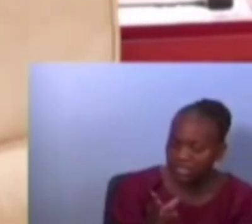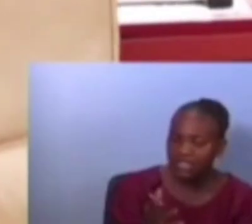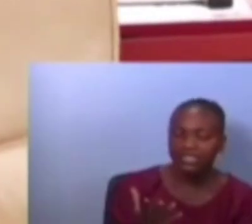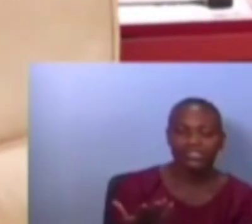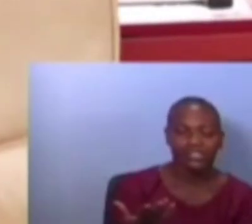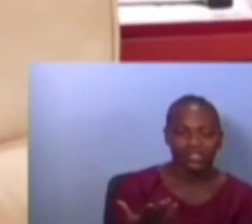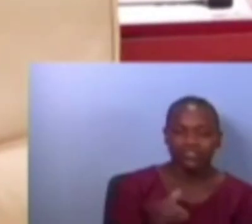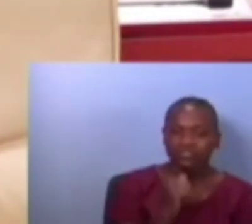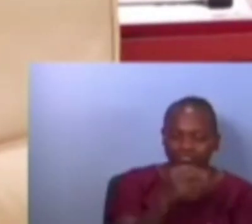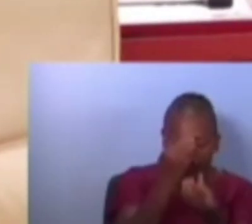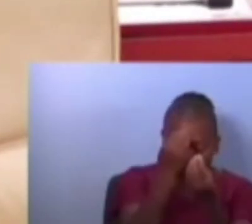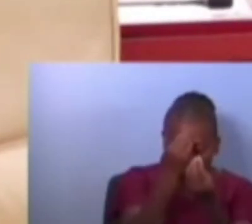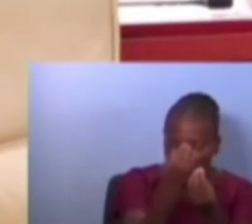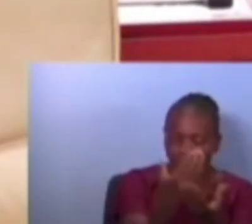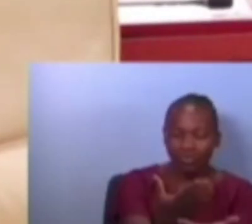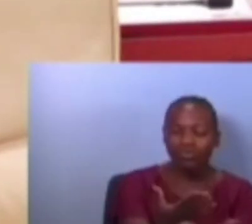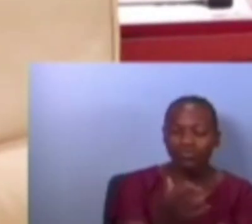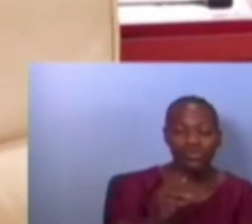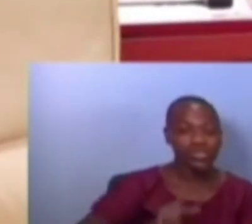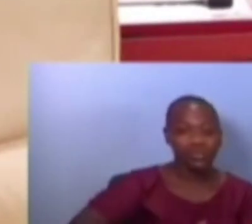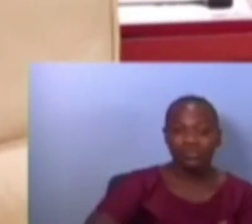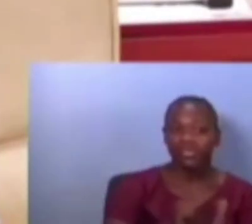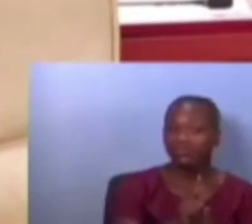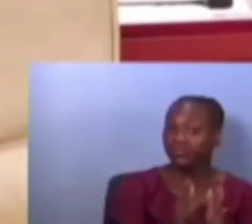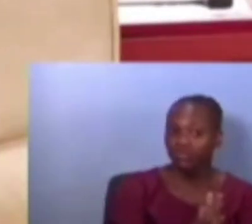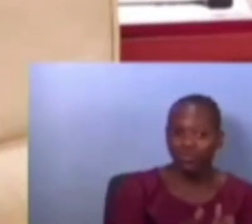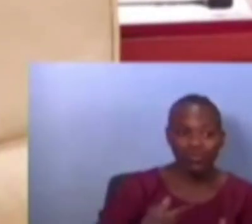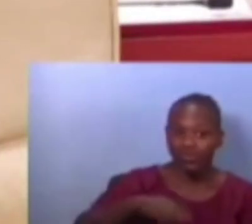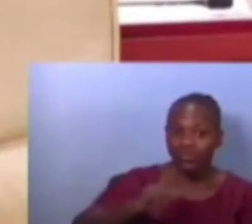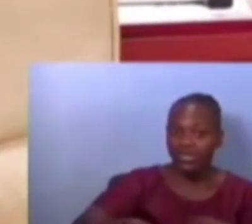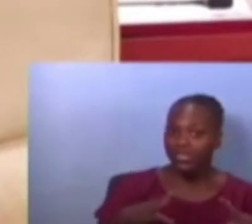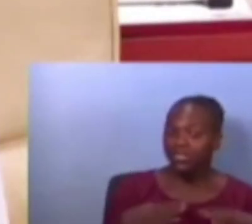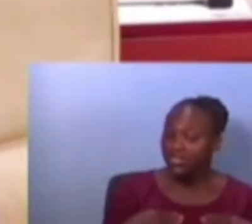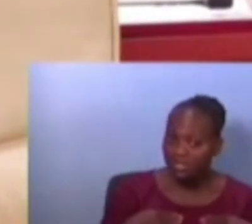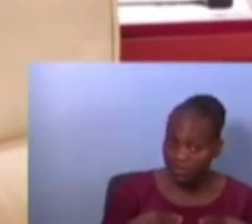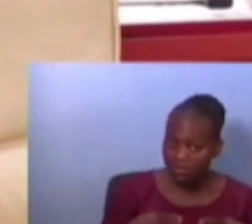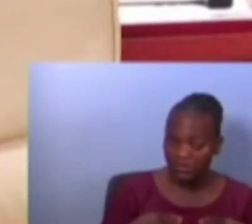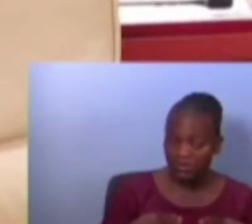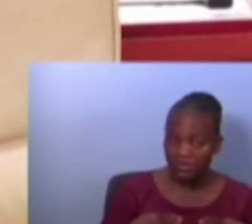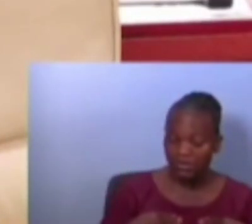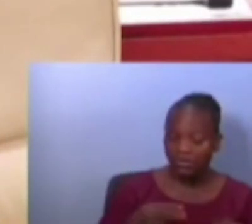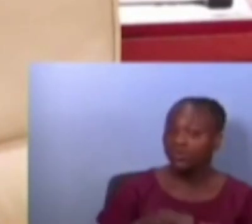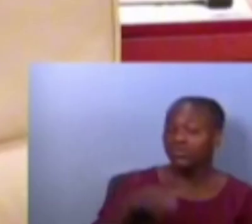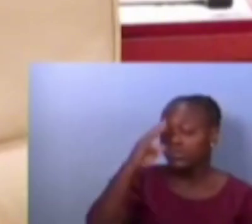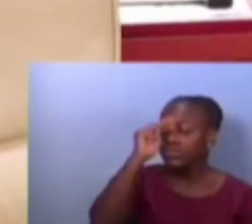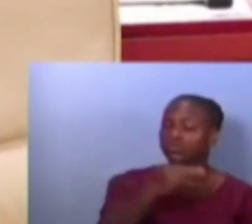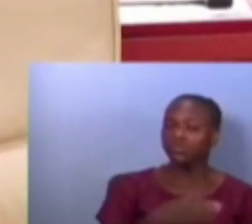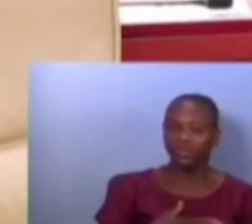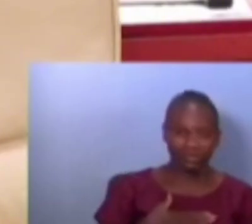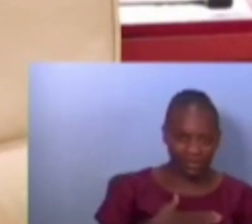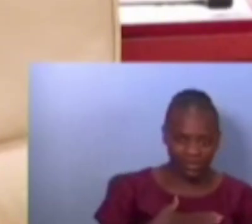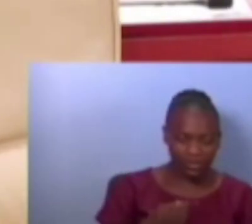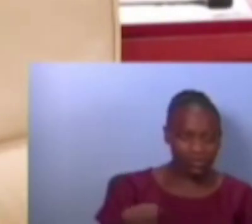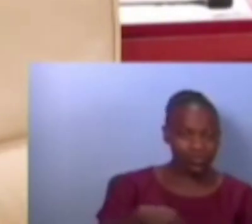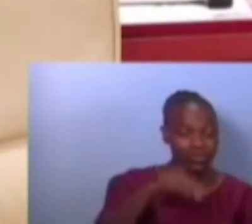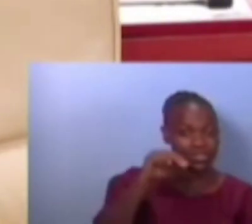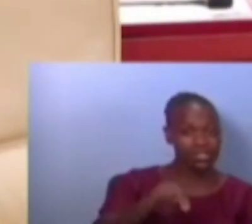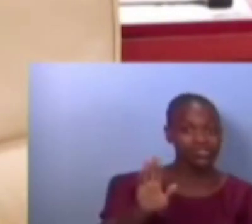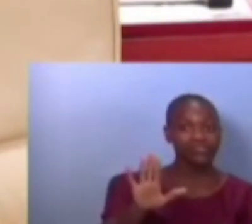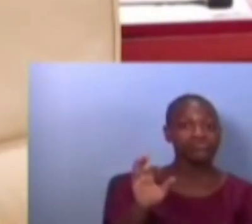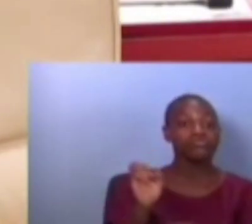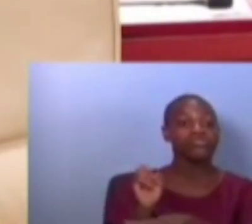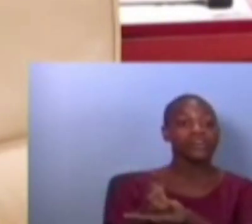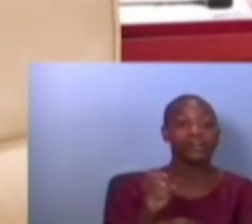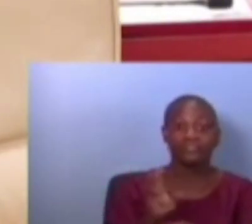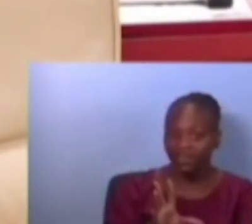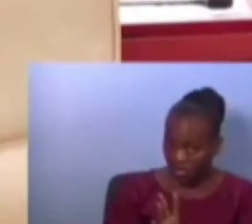violating our standing orders with such impunity. We cannot accept it. So, Mr. Chairman, please, we invite you